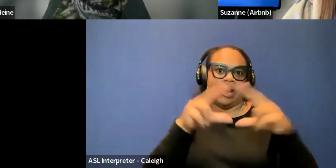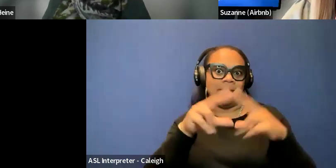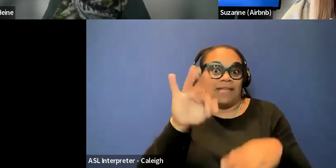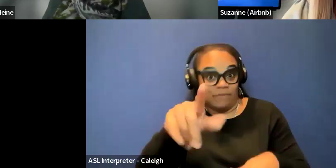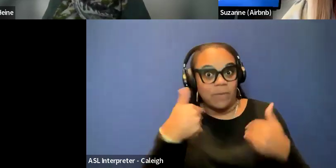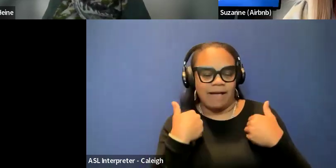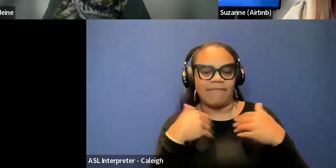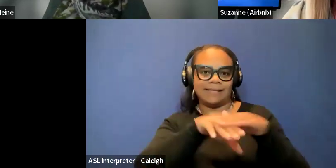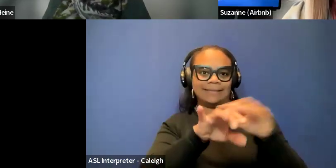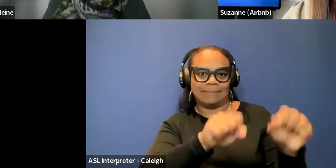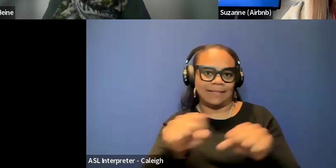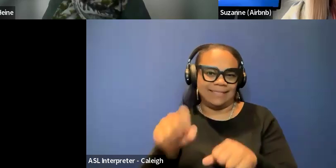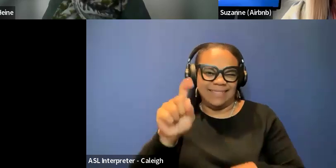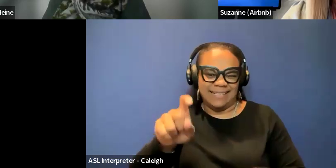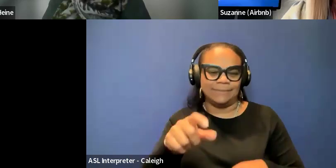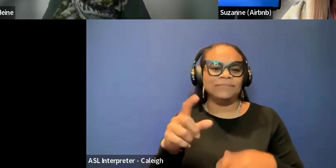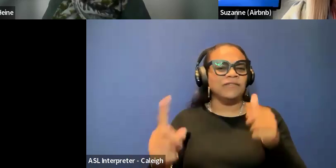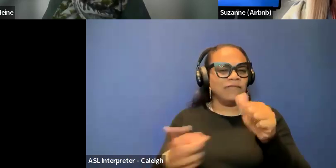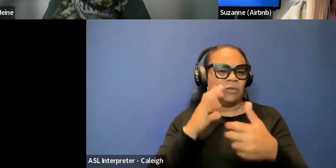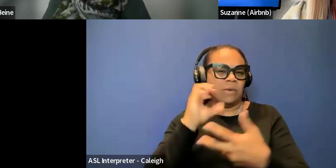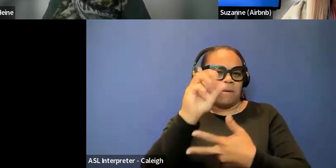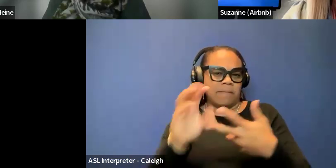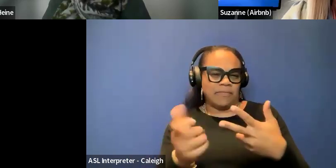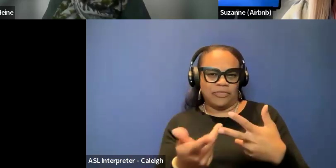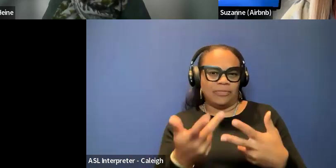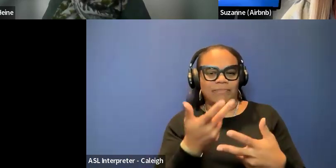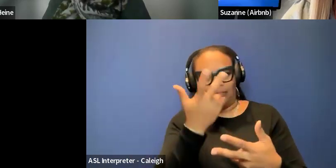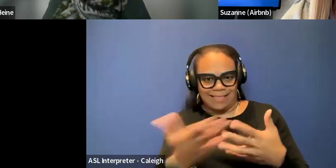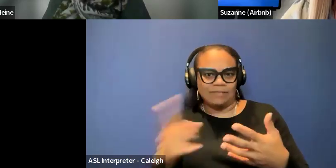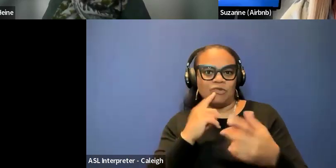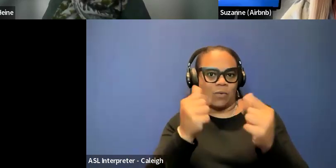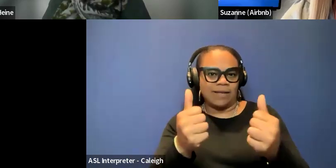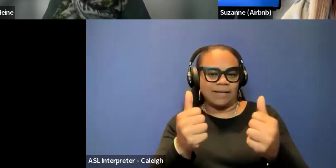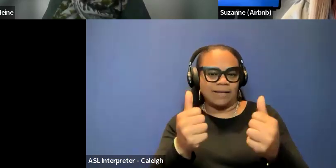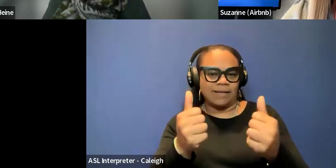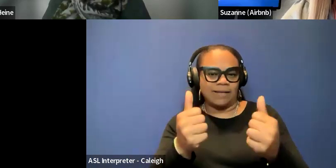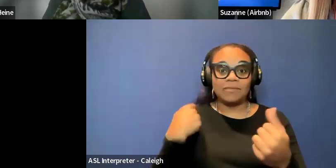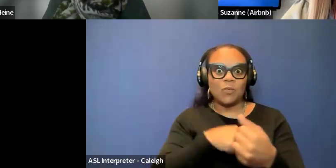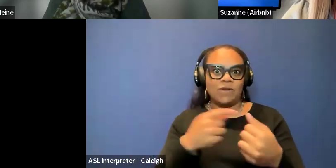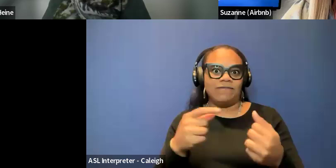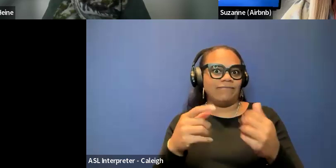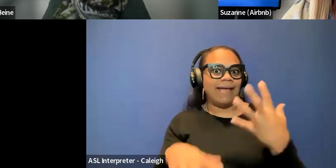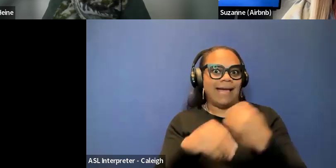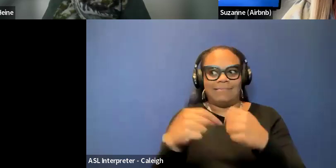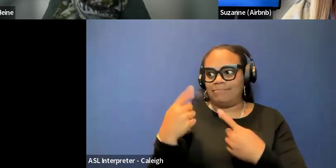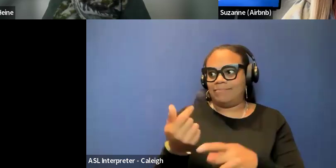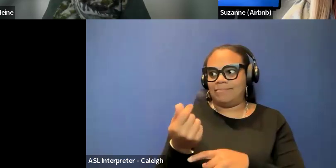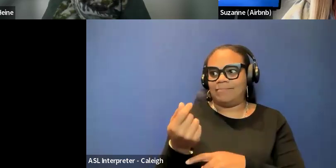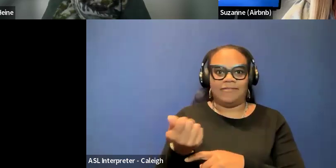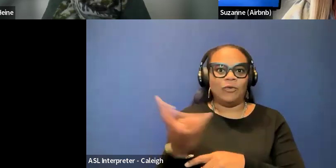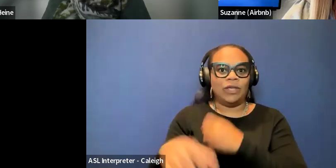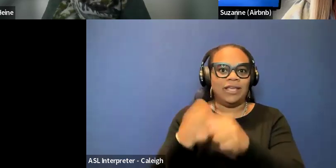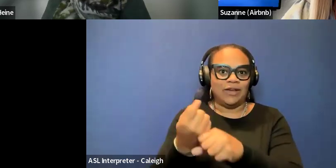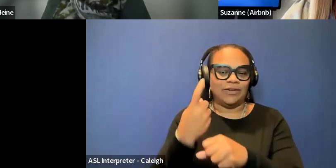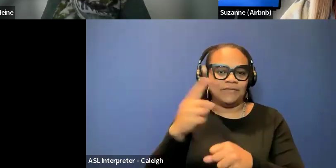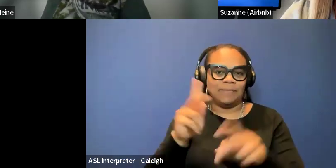But I'm just going to touch quickly on three things that we have introduced over the last few years to help people with accessibility needs